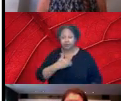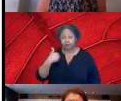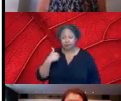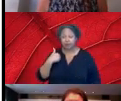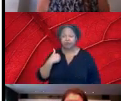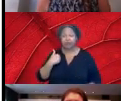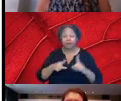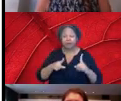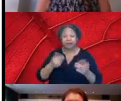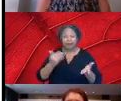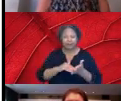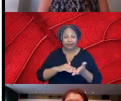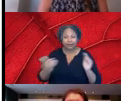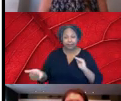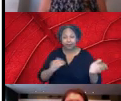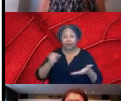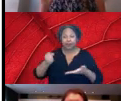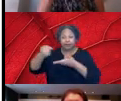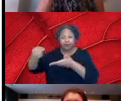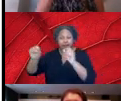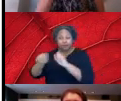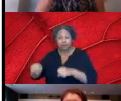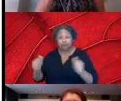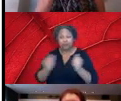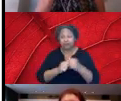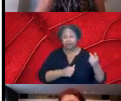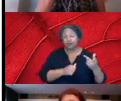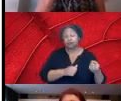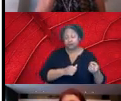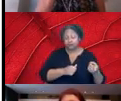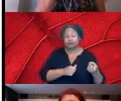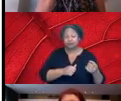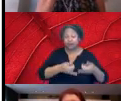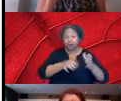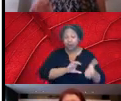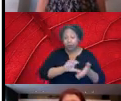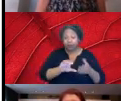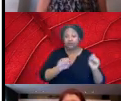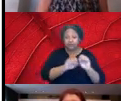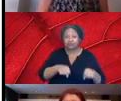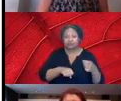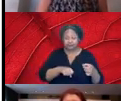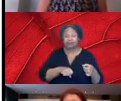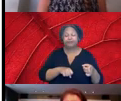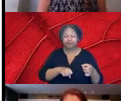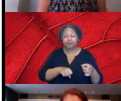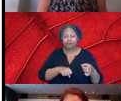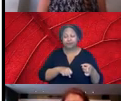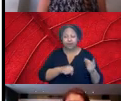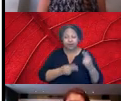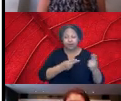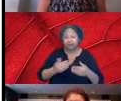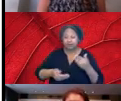code, which is really great. So we've come to the end of our a bit formal presentation here. And I